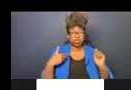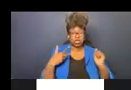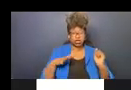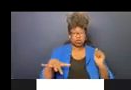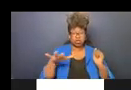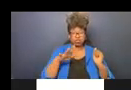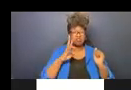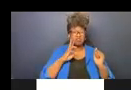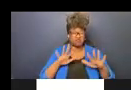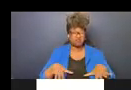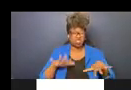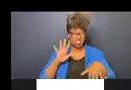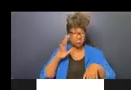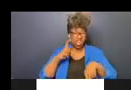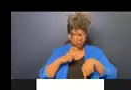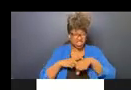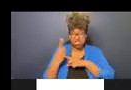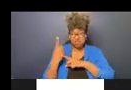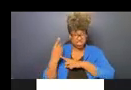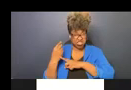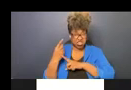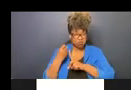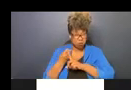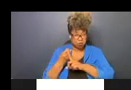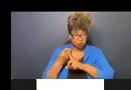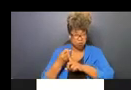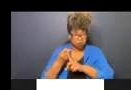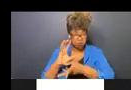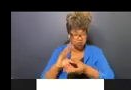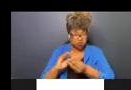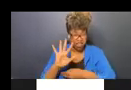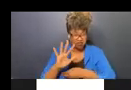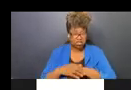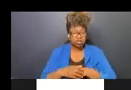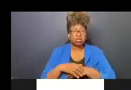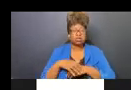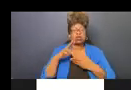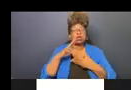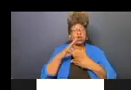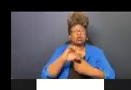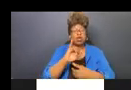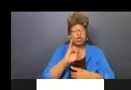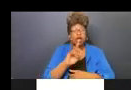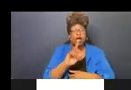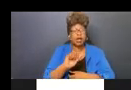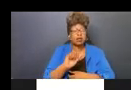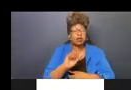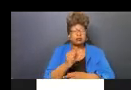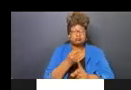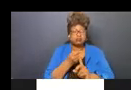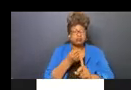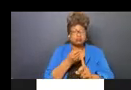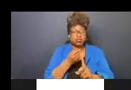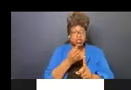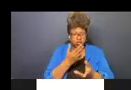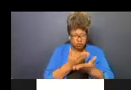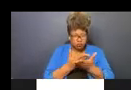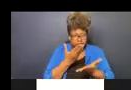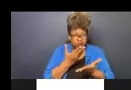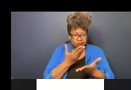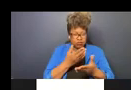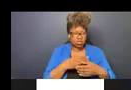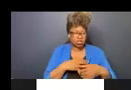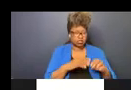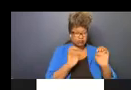5 times last year, and Hurricane Ida also sort of demonstrated the relationship between